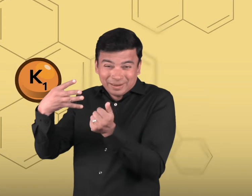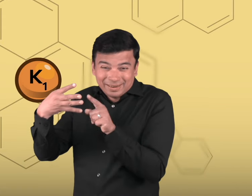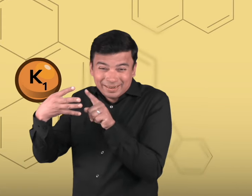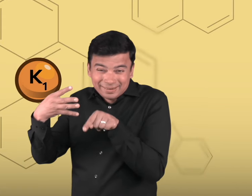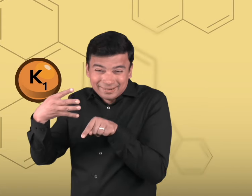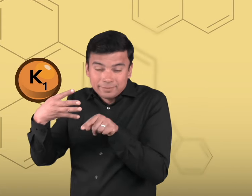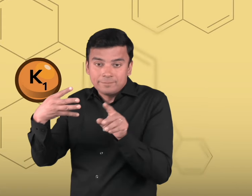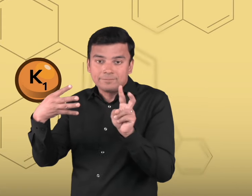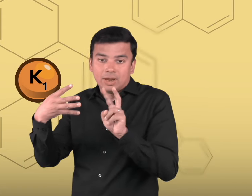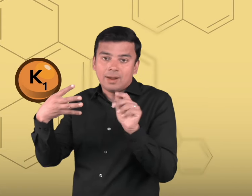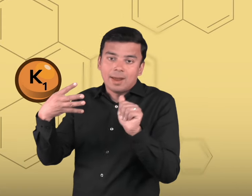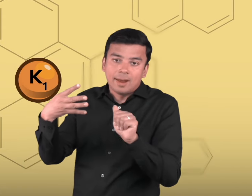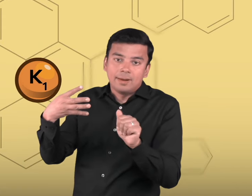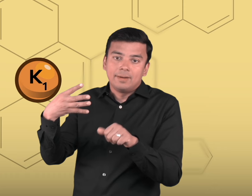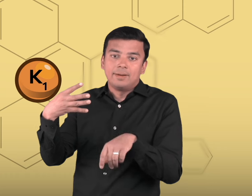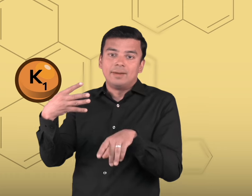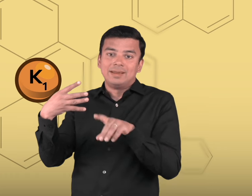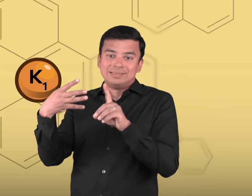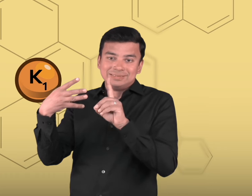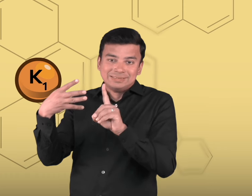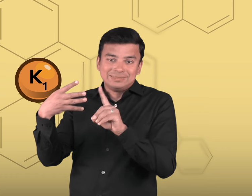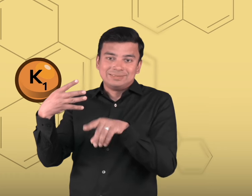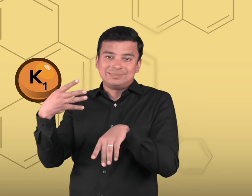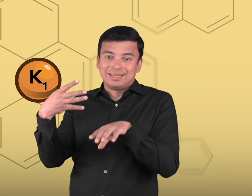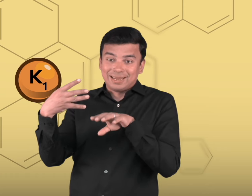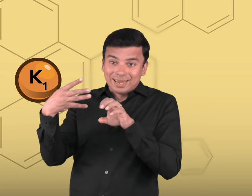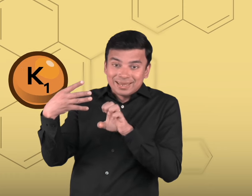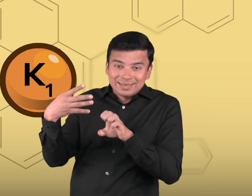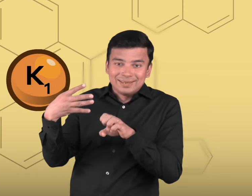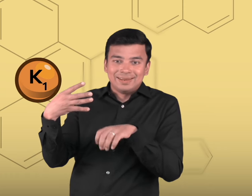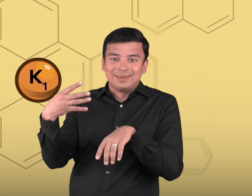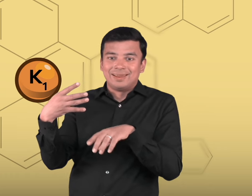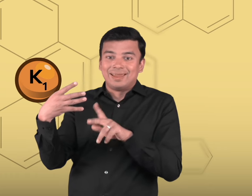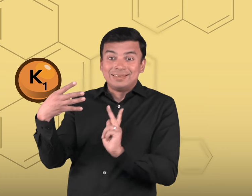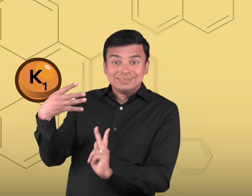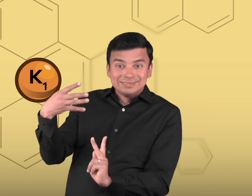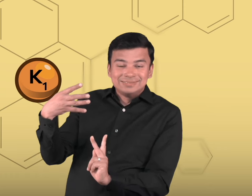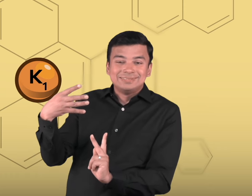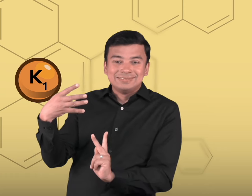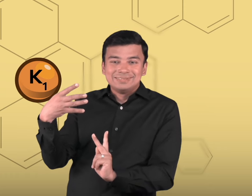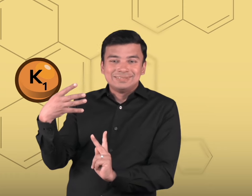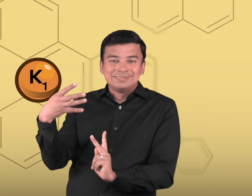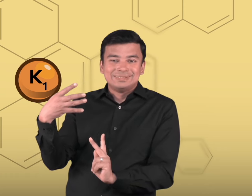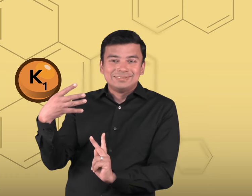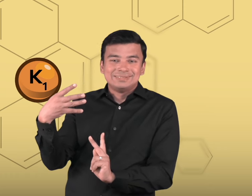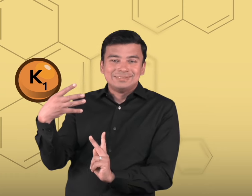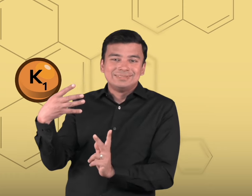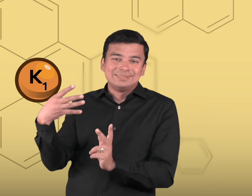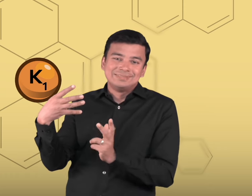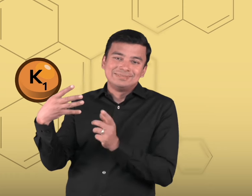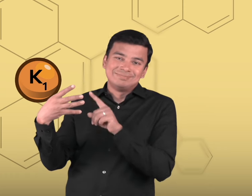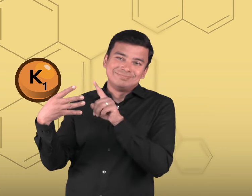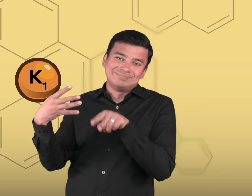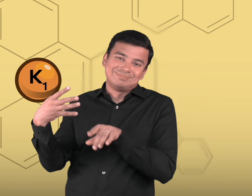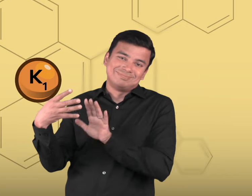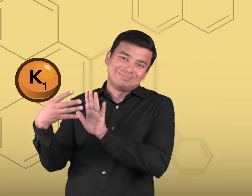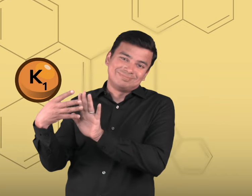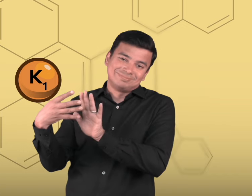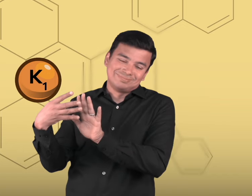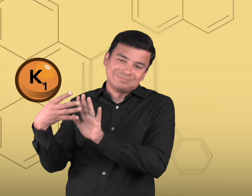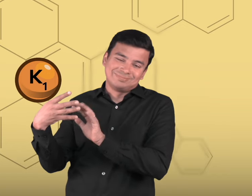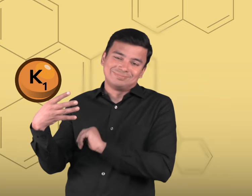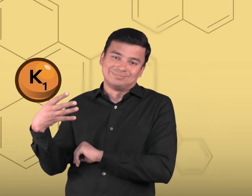A vitamin D vitamin E and vitamin K here is an